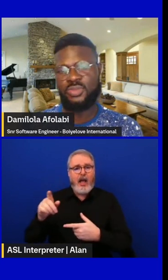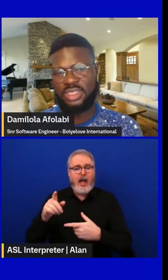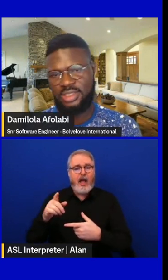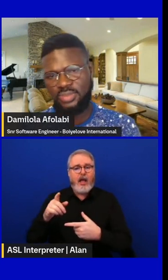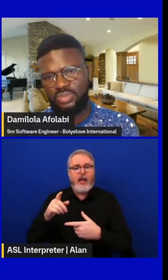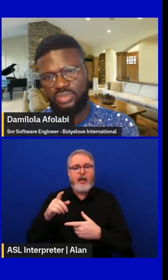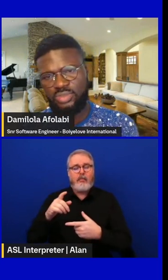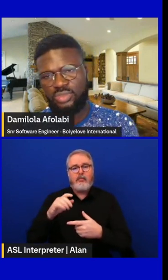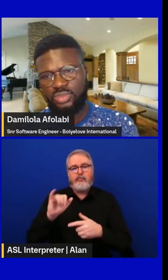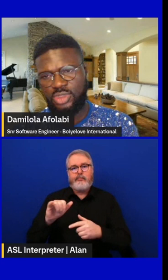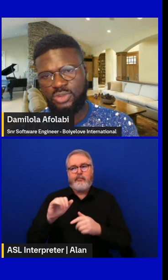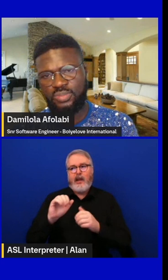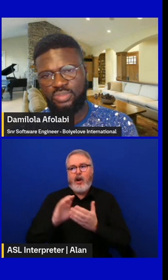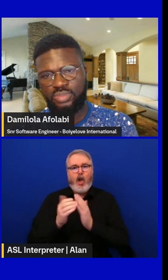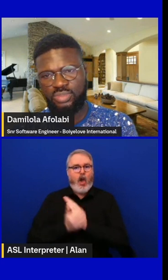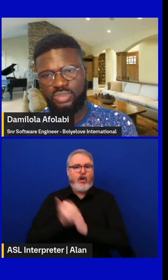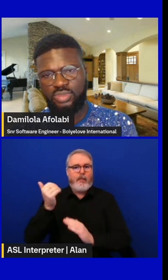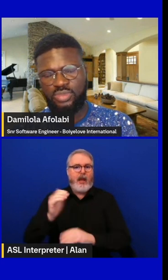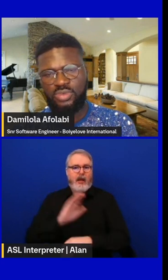enforcement.